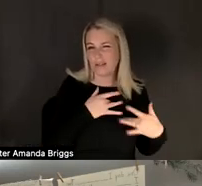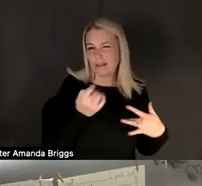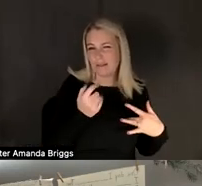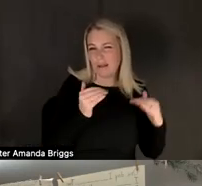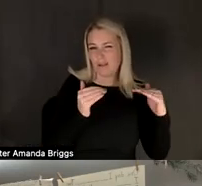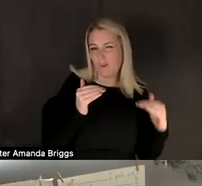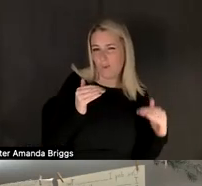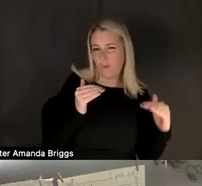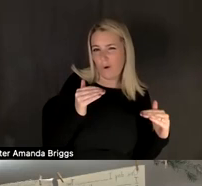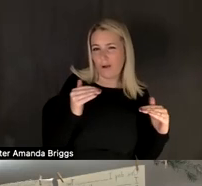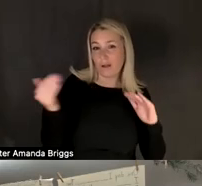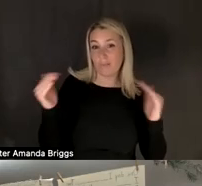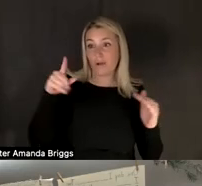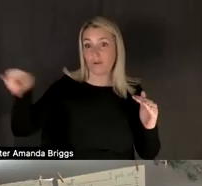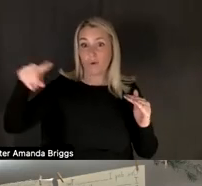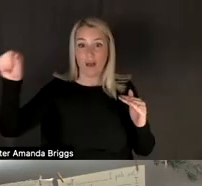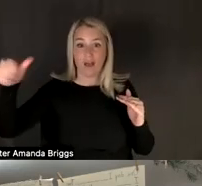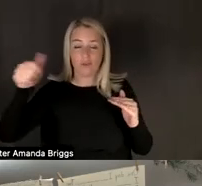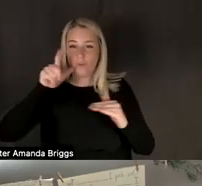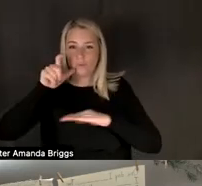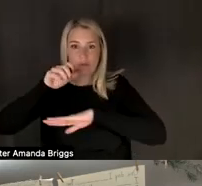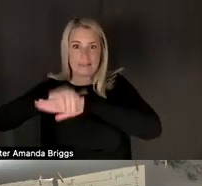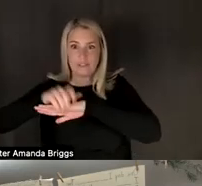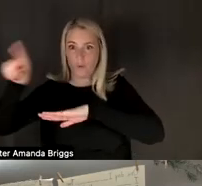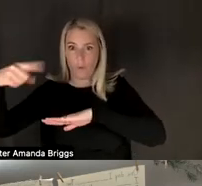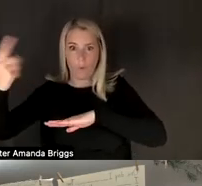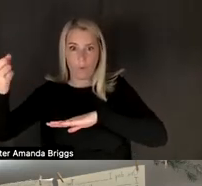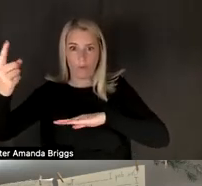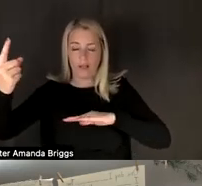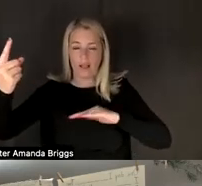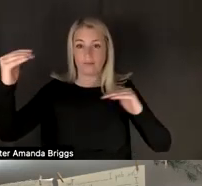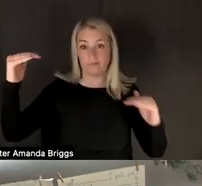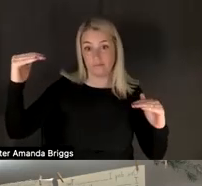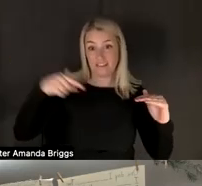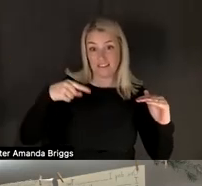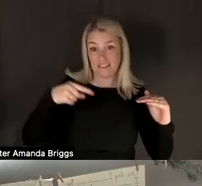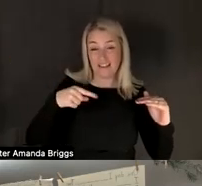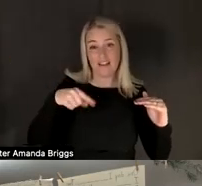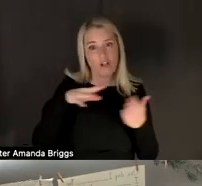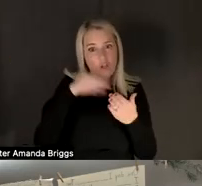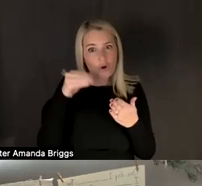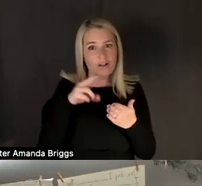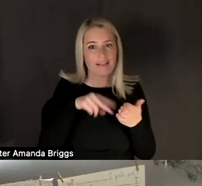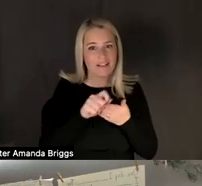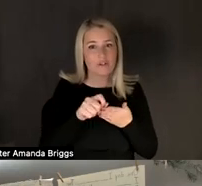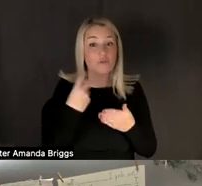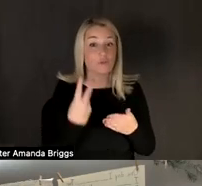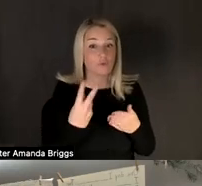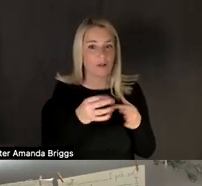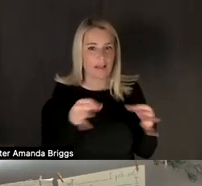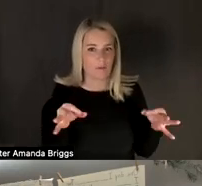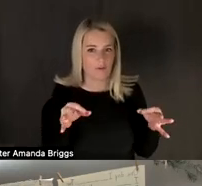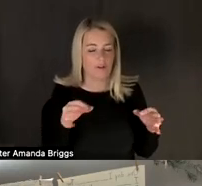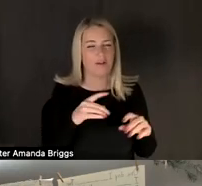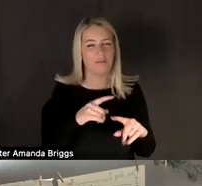only. The reason is because they're learning 2 languages and learning to be literate in 2 languages. What we have found over the years is